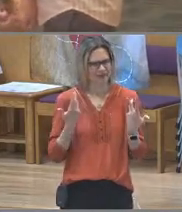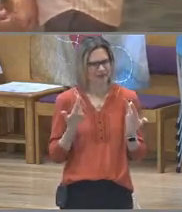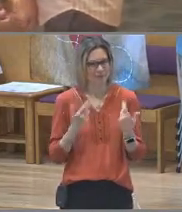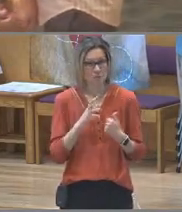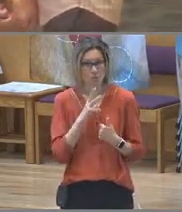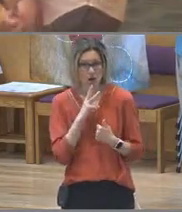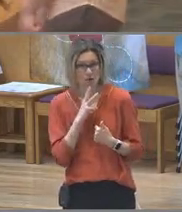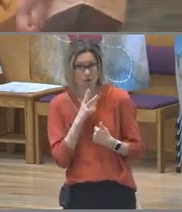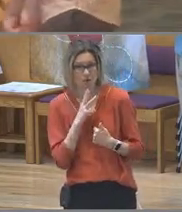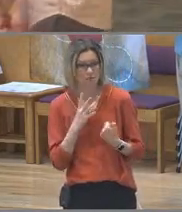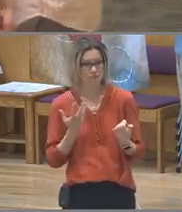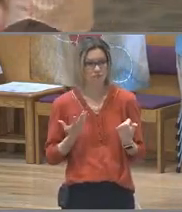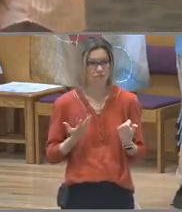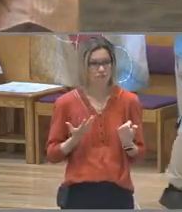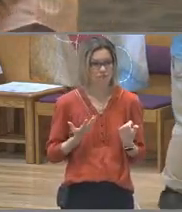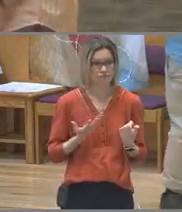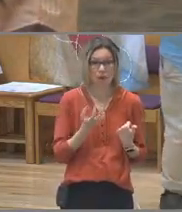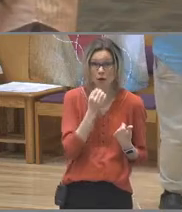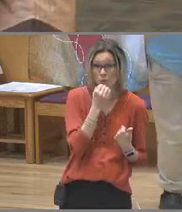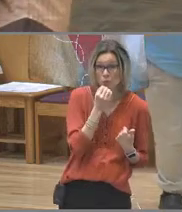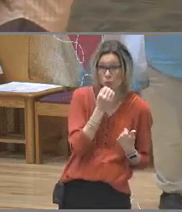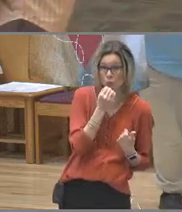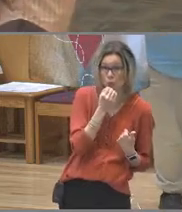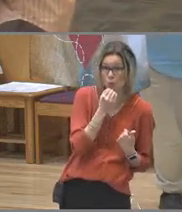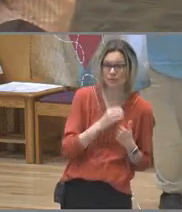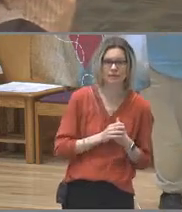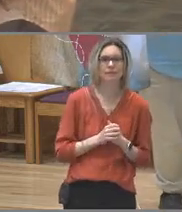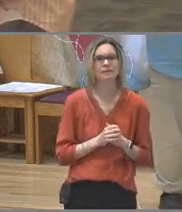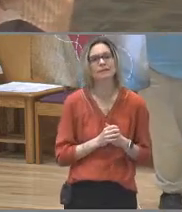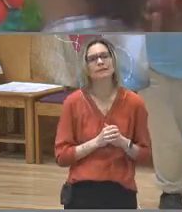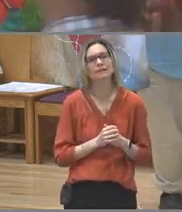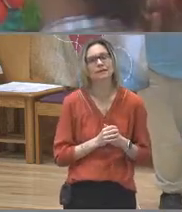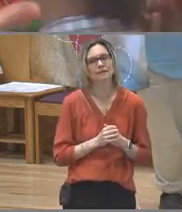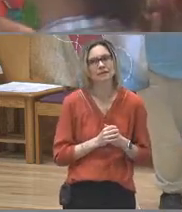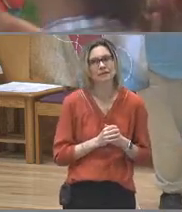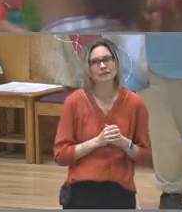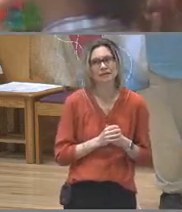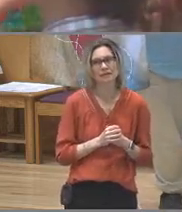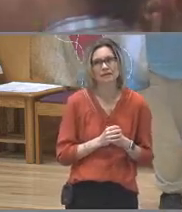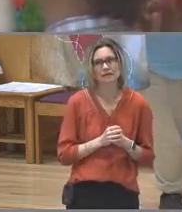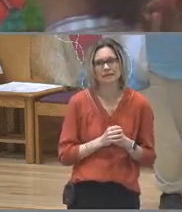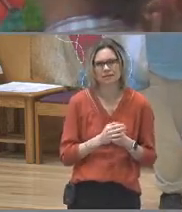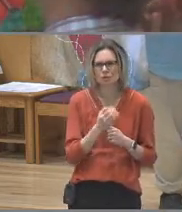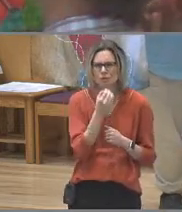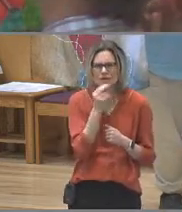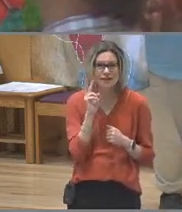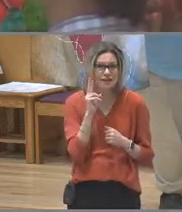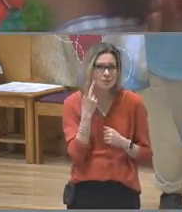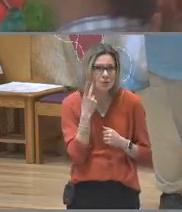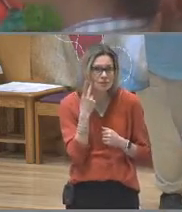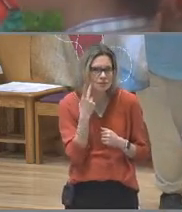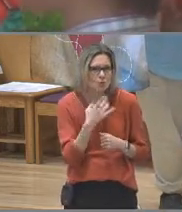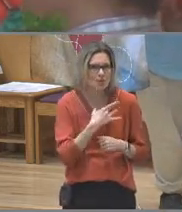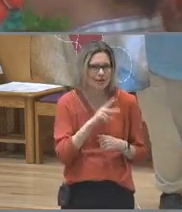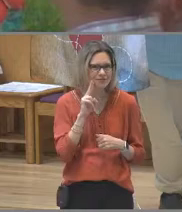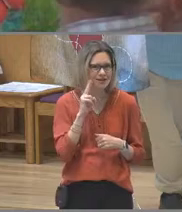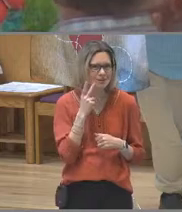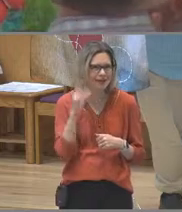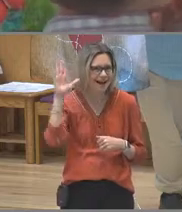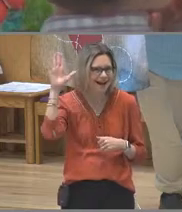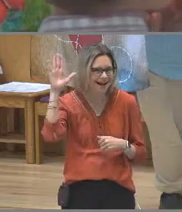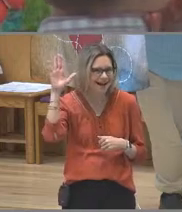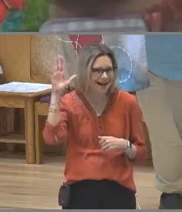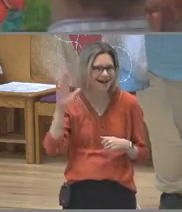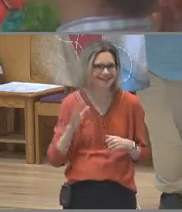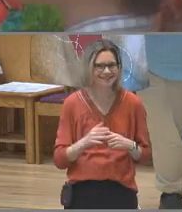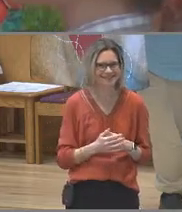Water. What else? Huh? Food. That's right. And that, do you eat vegetables? Raise your hand if you like vegetables.